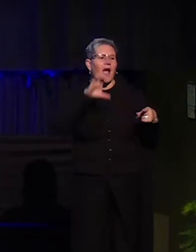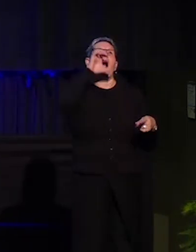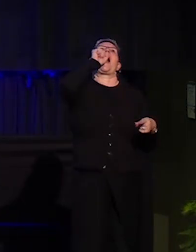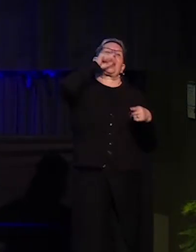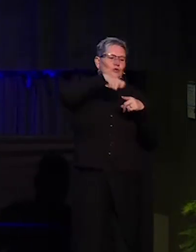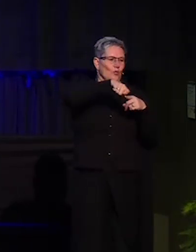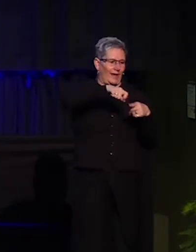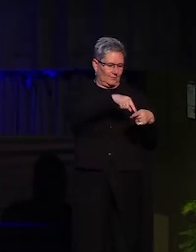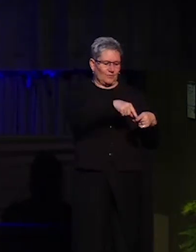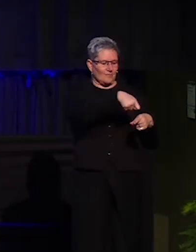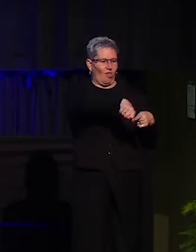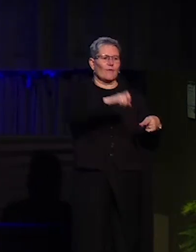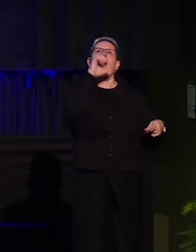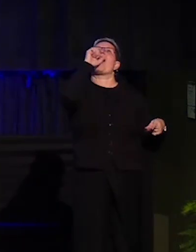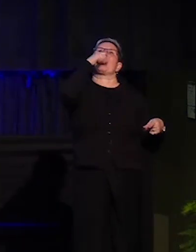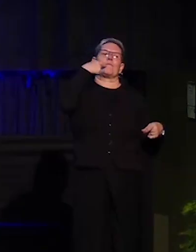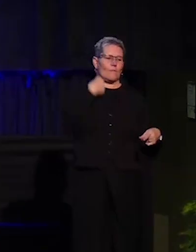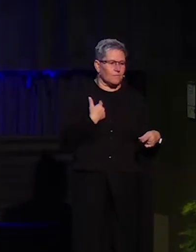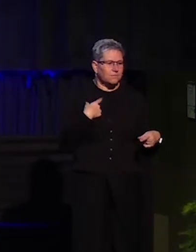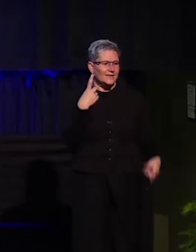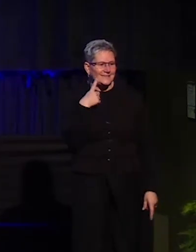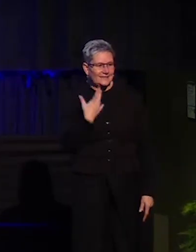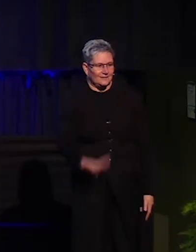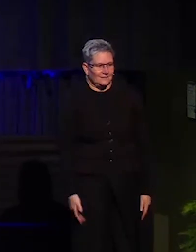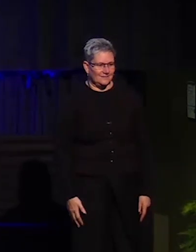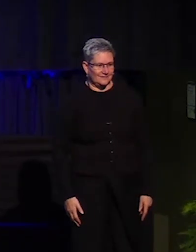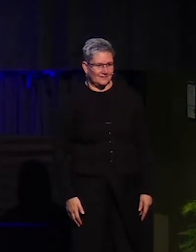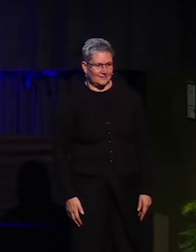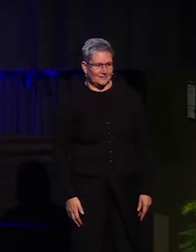mouth. It's really, really simple.